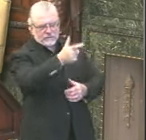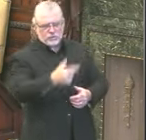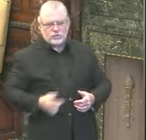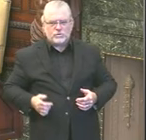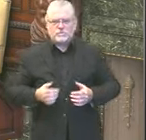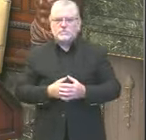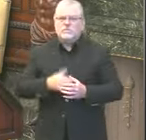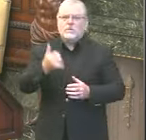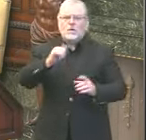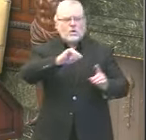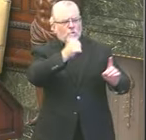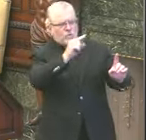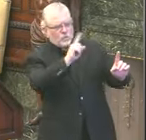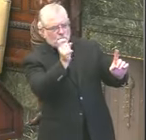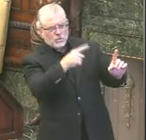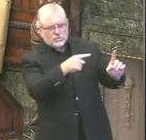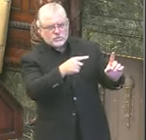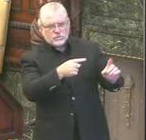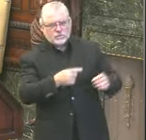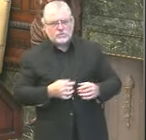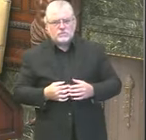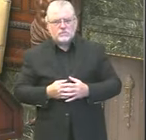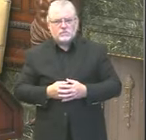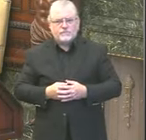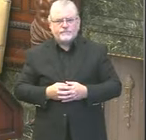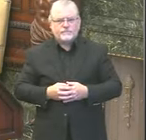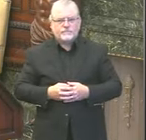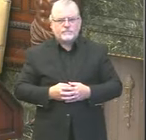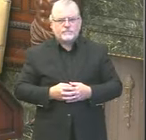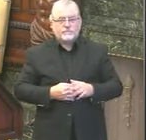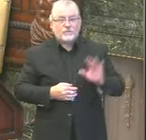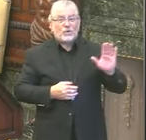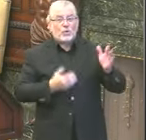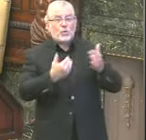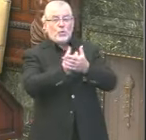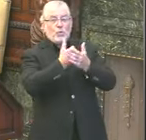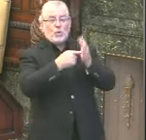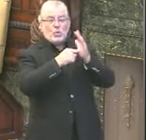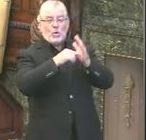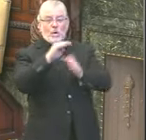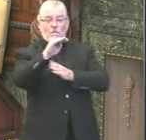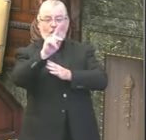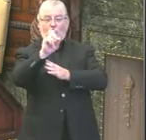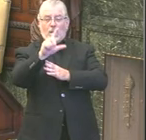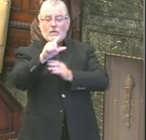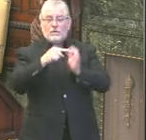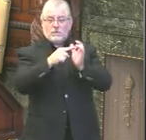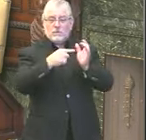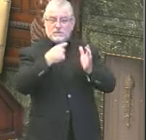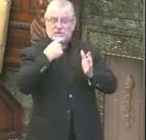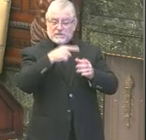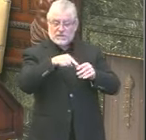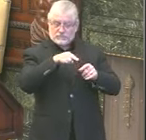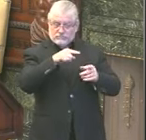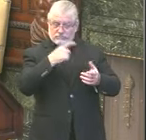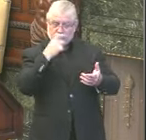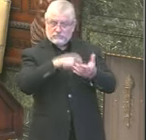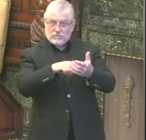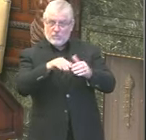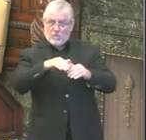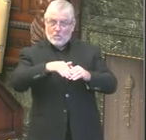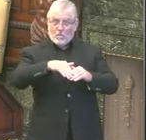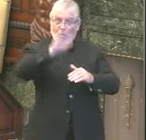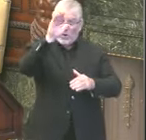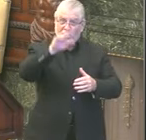new modeling today that's come out that said, hey, there's more than 200,000 people that could die in the U.S. by